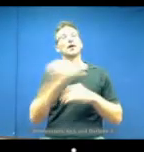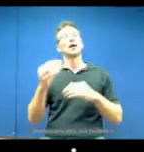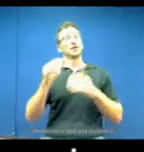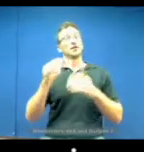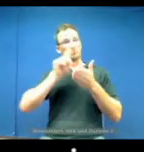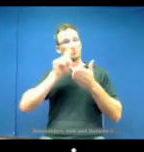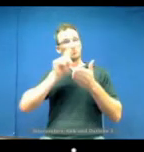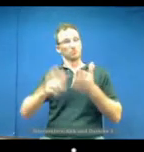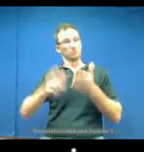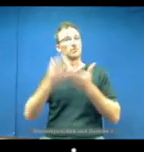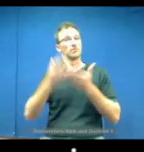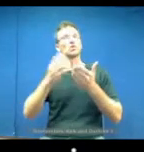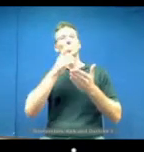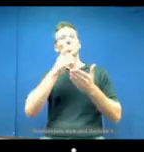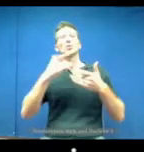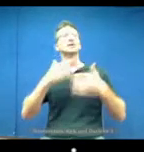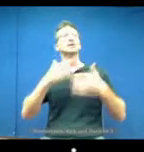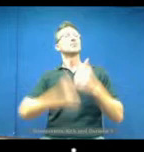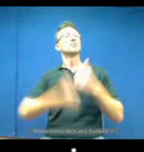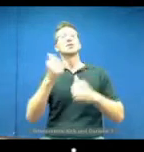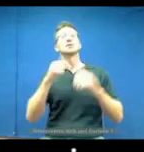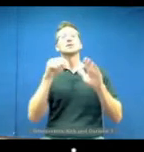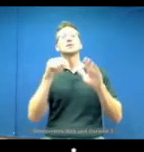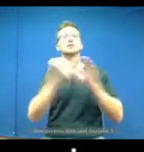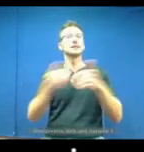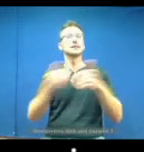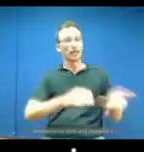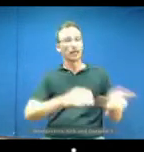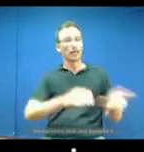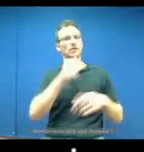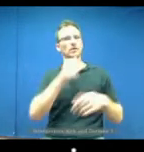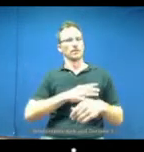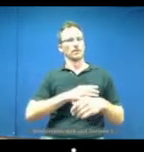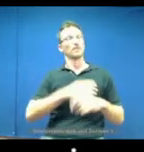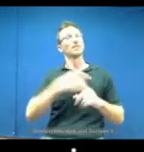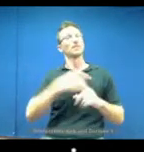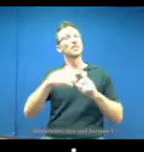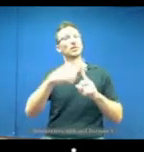seriously injured by intimate partners than by any other cause.